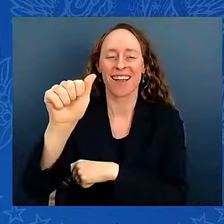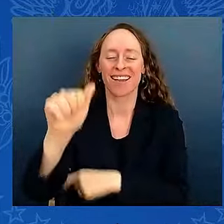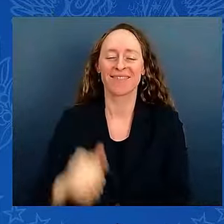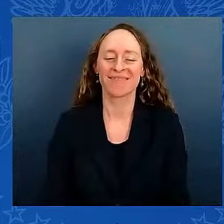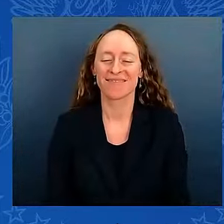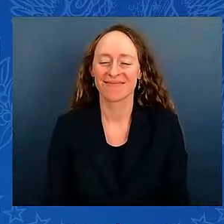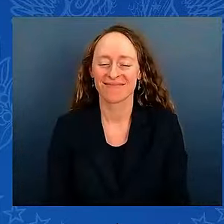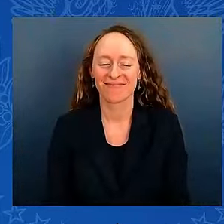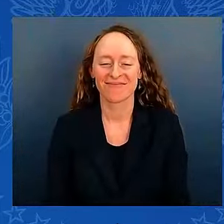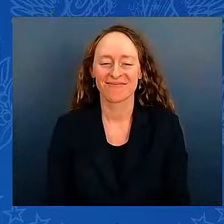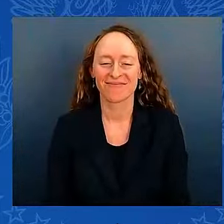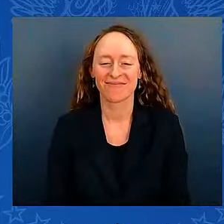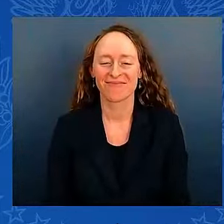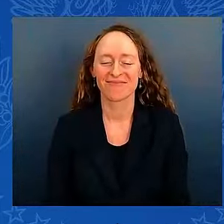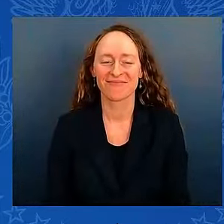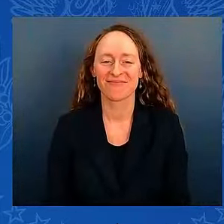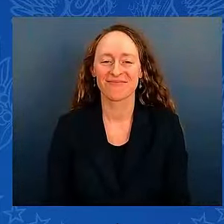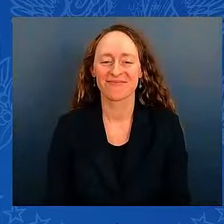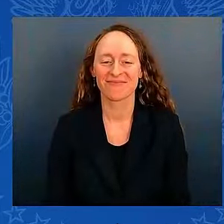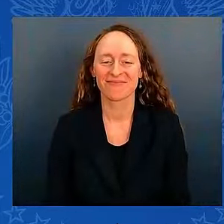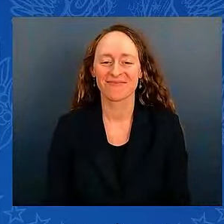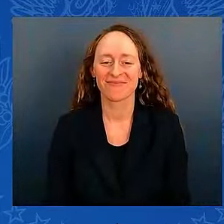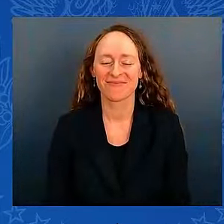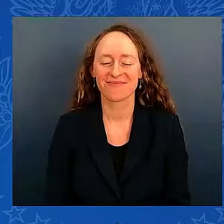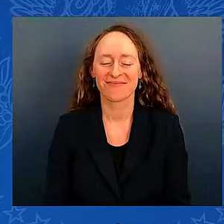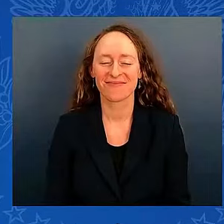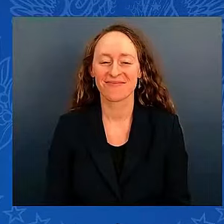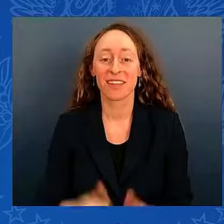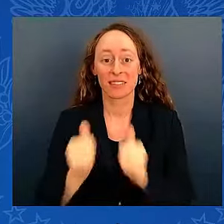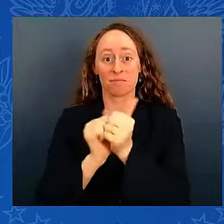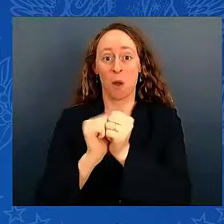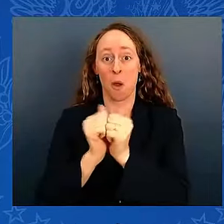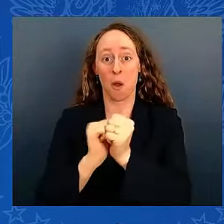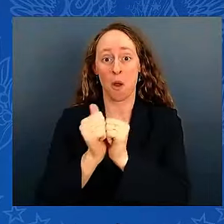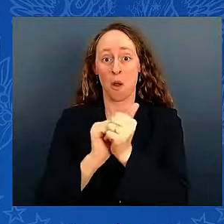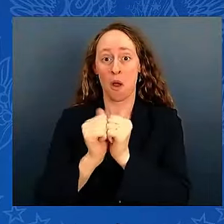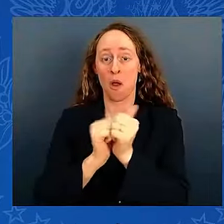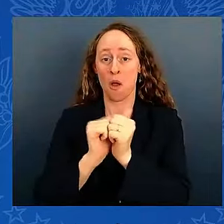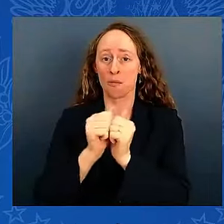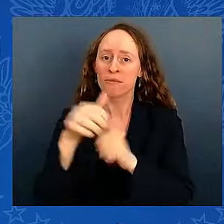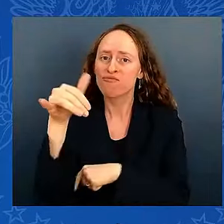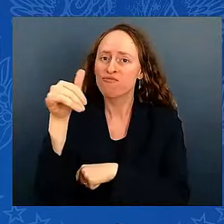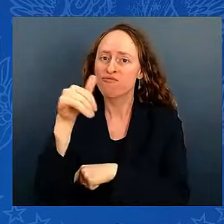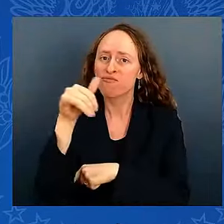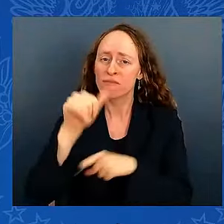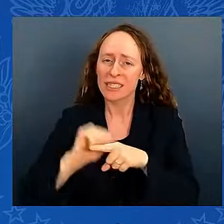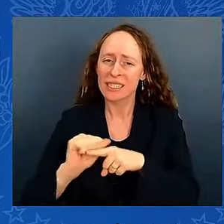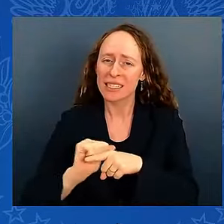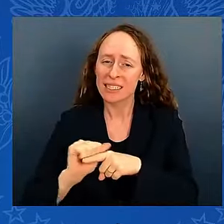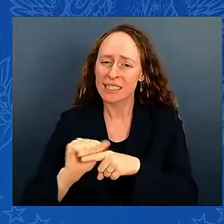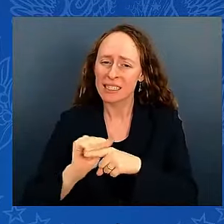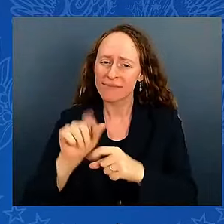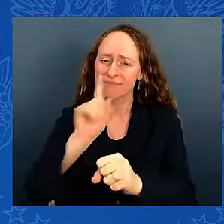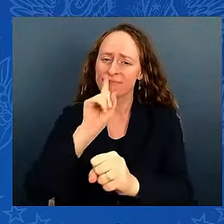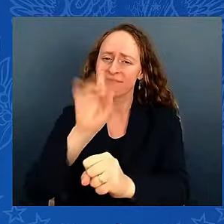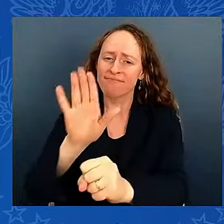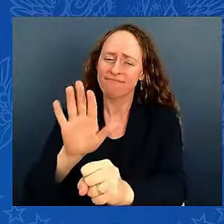In sports, where years of training come down to a single decisive moment, a hundredth of a second, a small